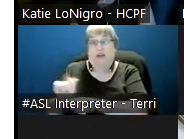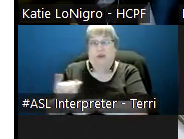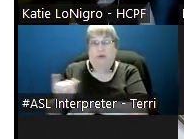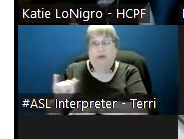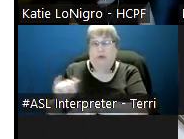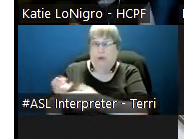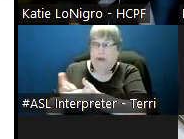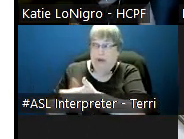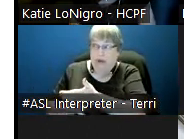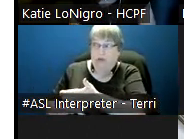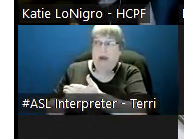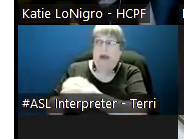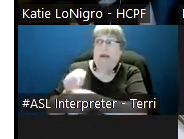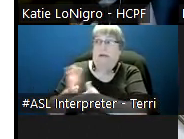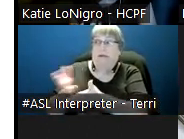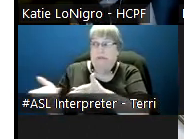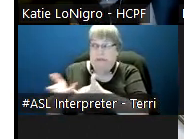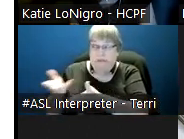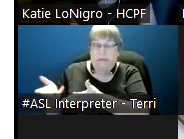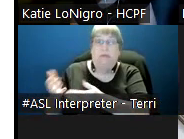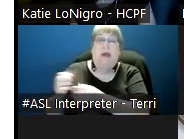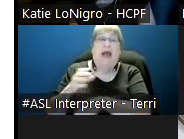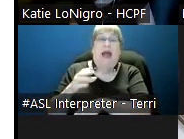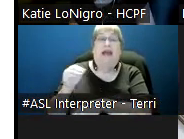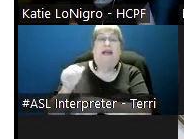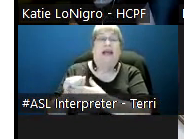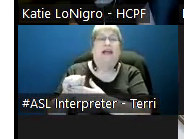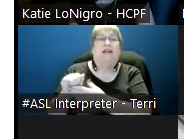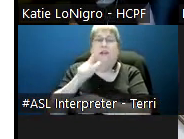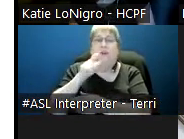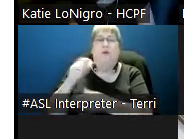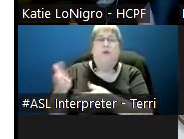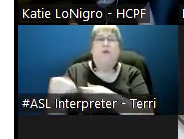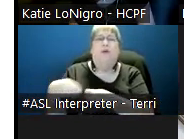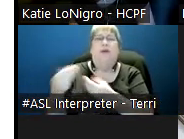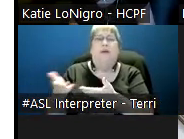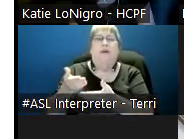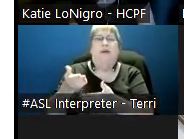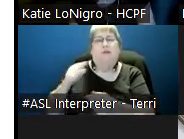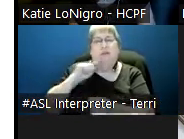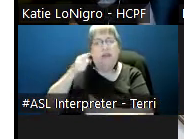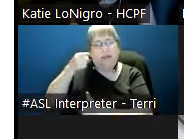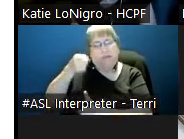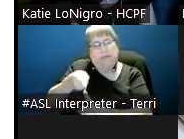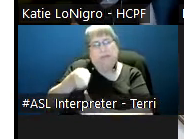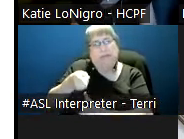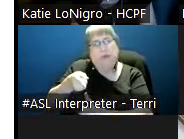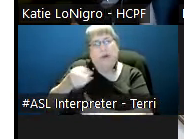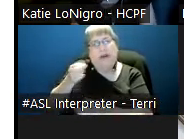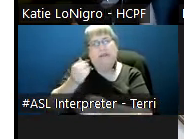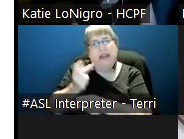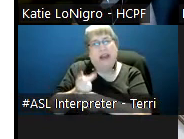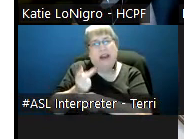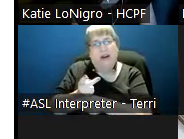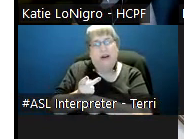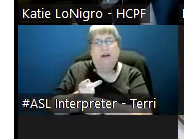network of primary care medical providers. And these are the providers that serve as a focal point of care for our members, arranging behavioral